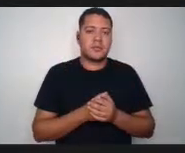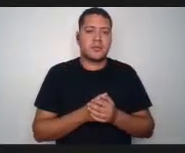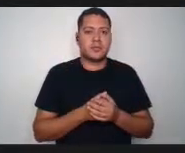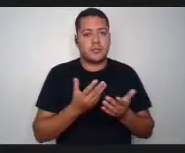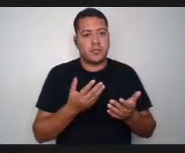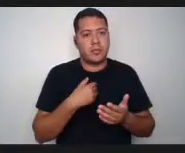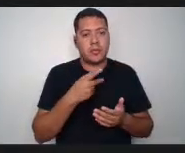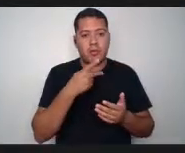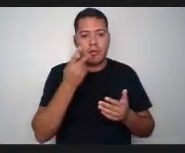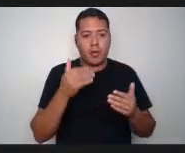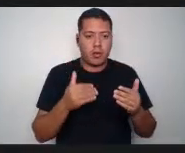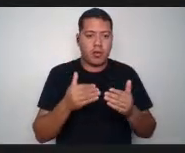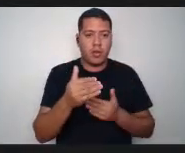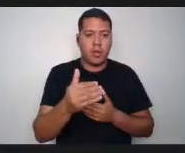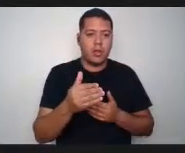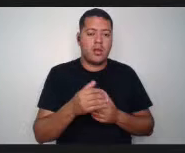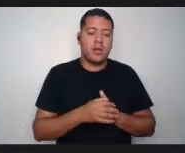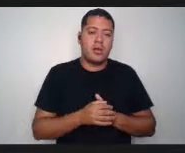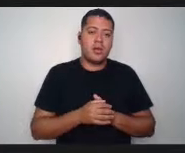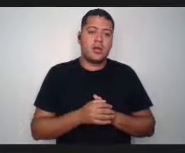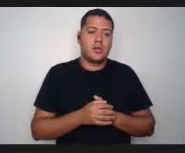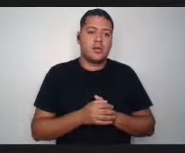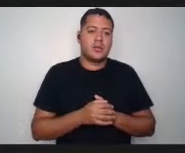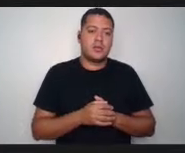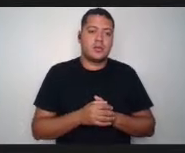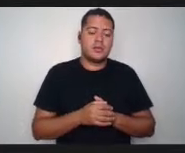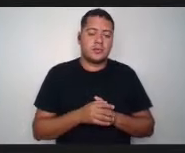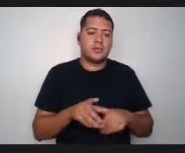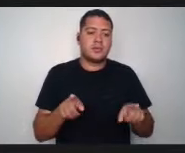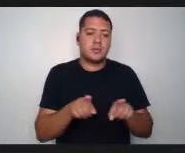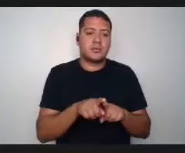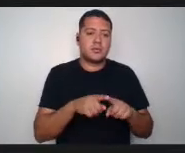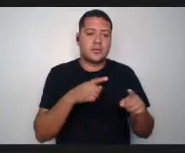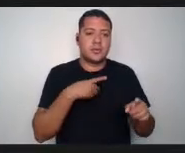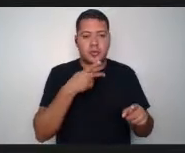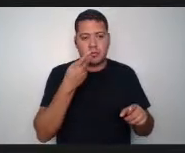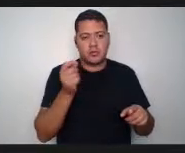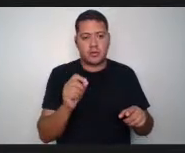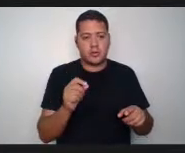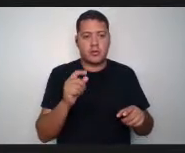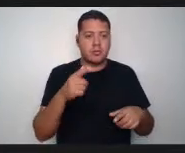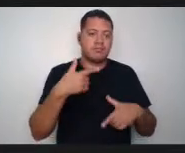already discussed too much. So I'm going to talk